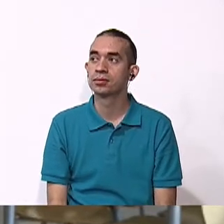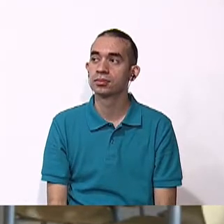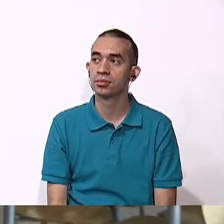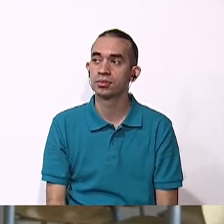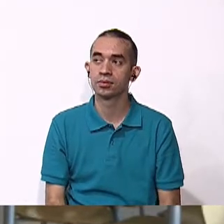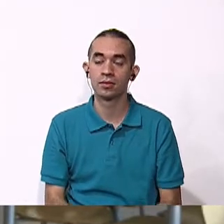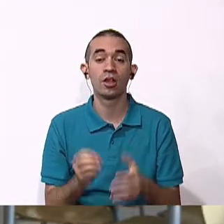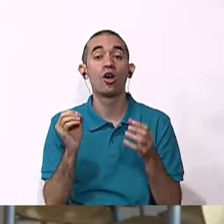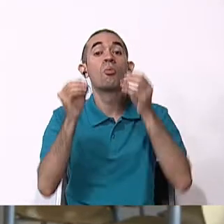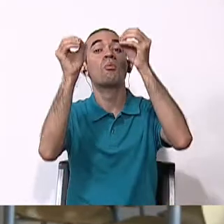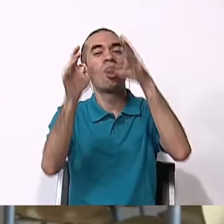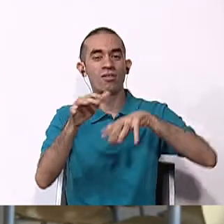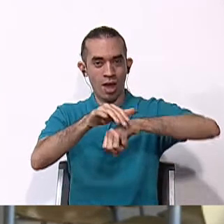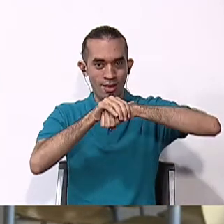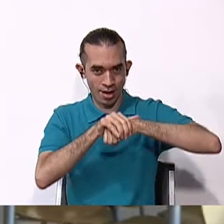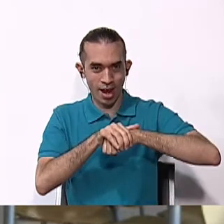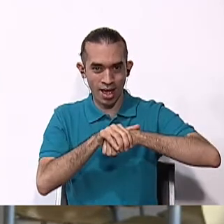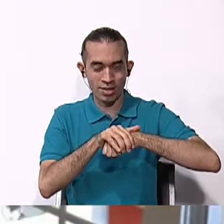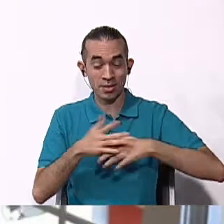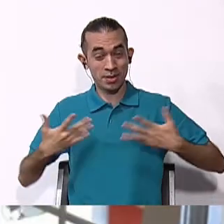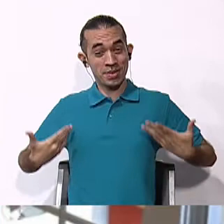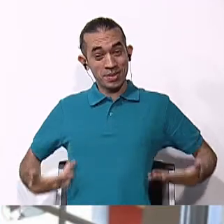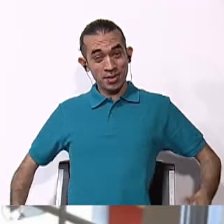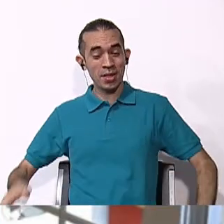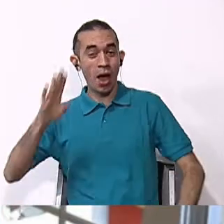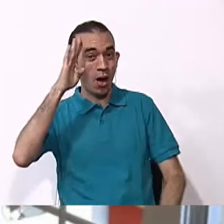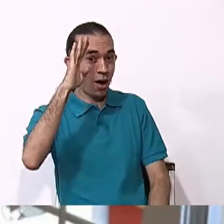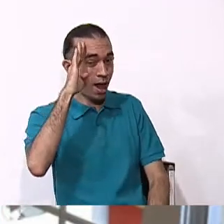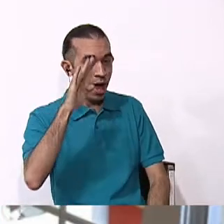And this is the English teacher. Hello!